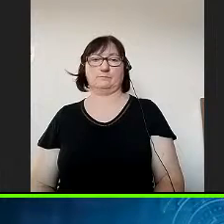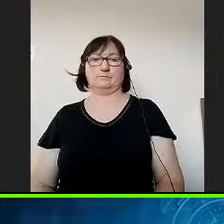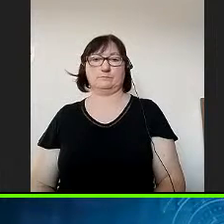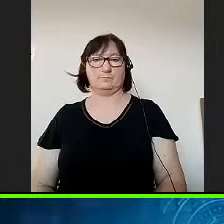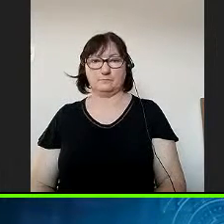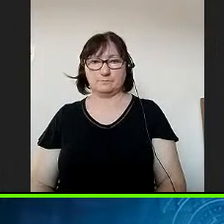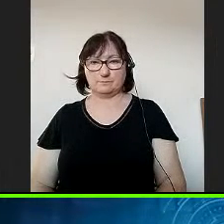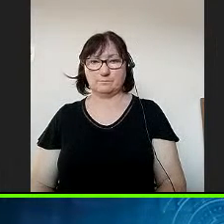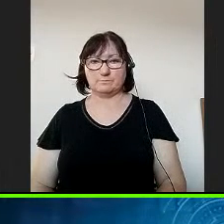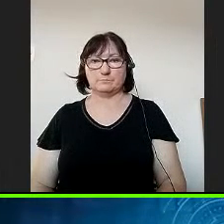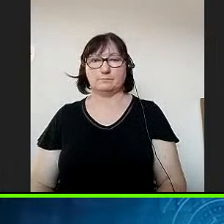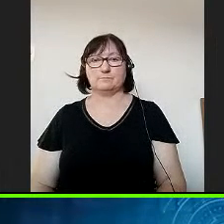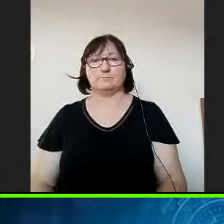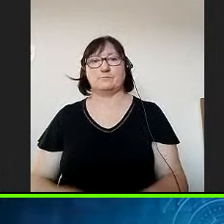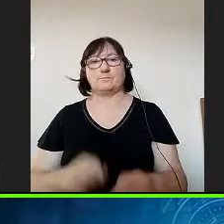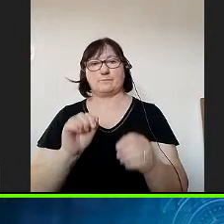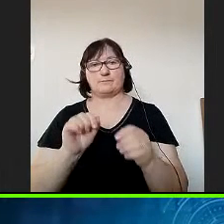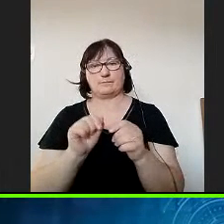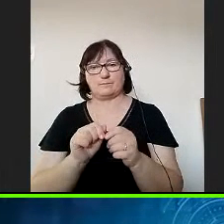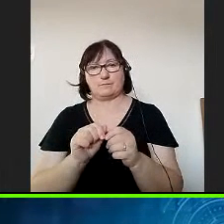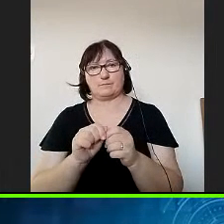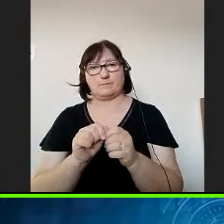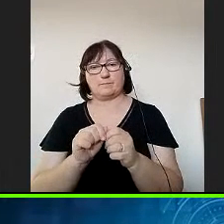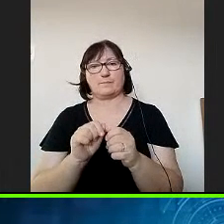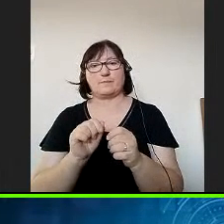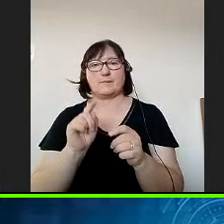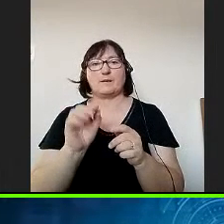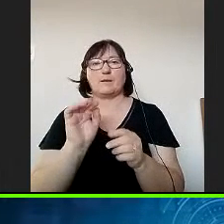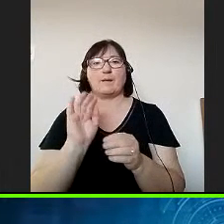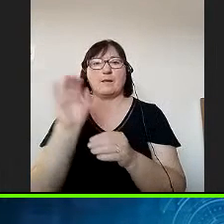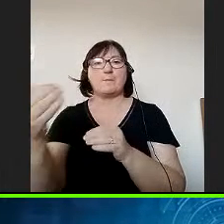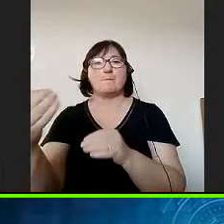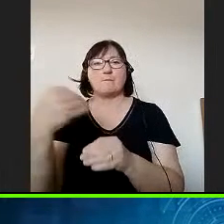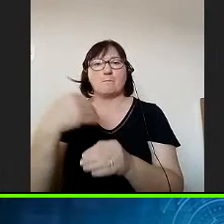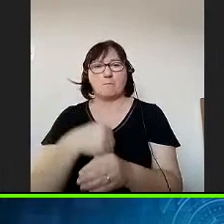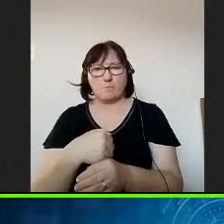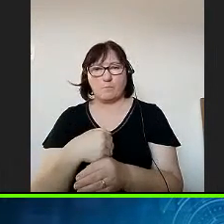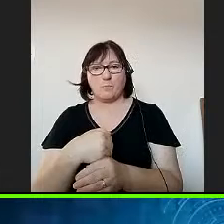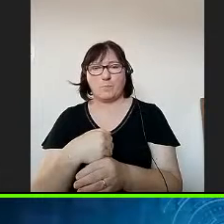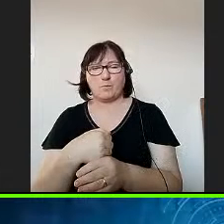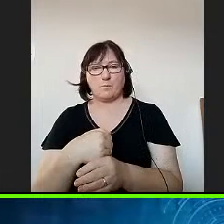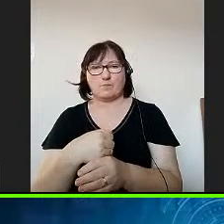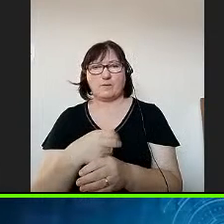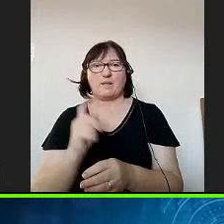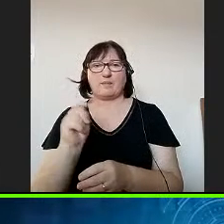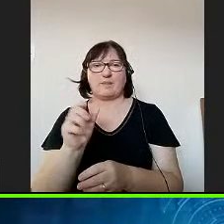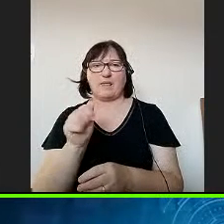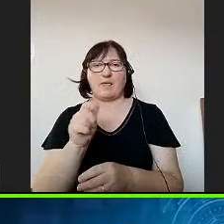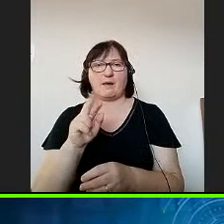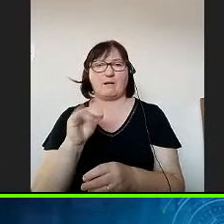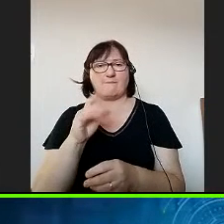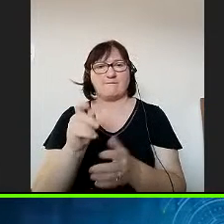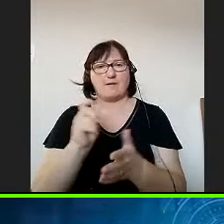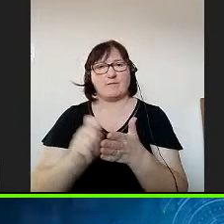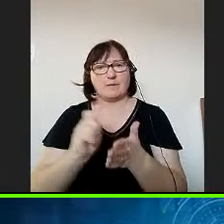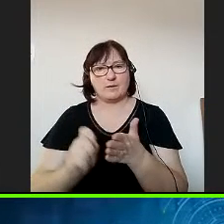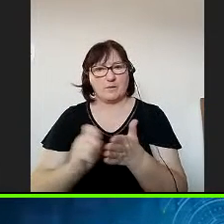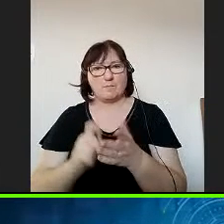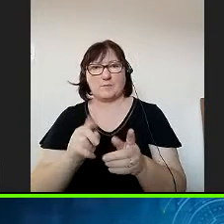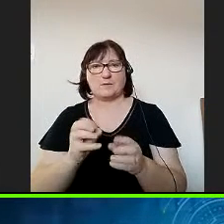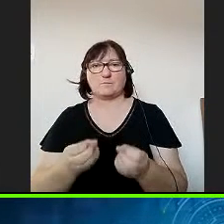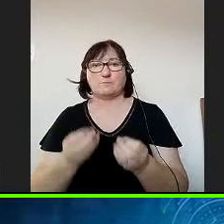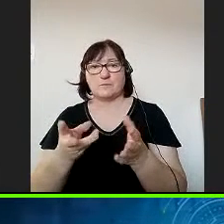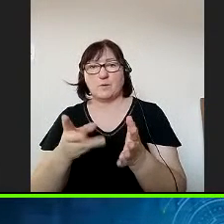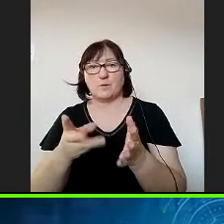tariff determination. Must this application be submitted at the branch office where the intended product will be